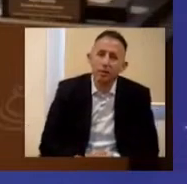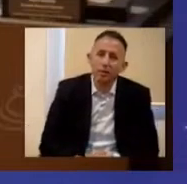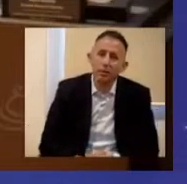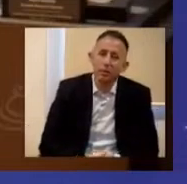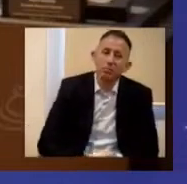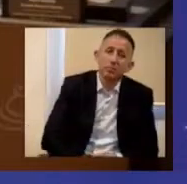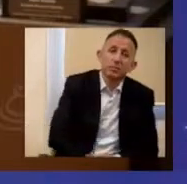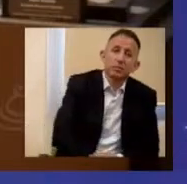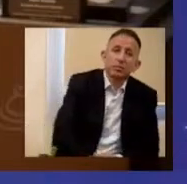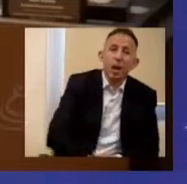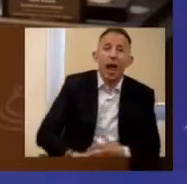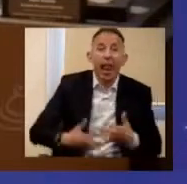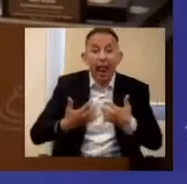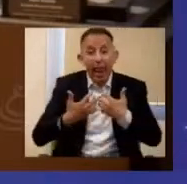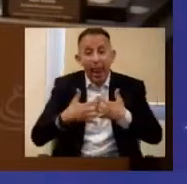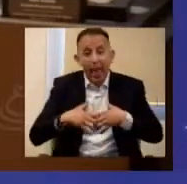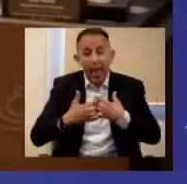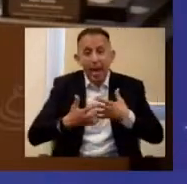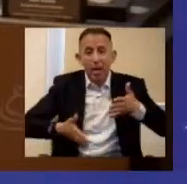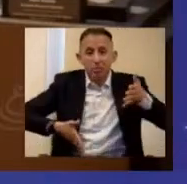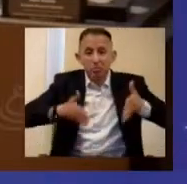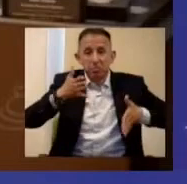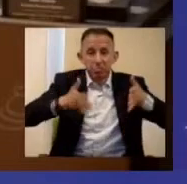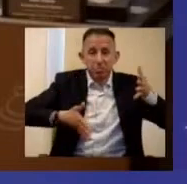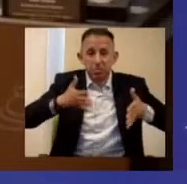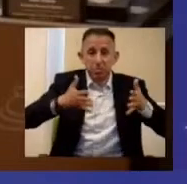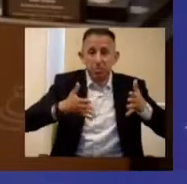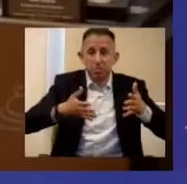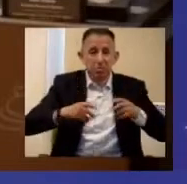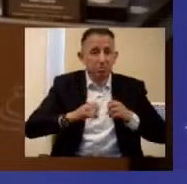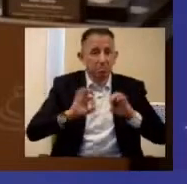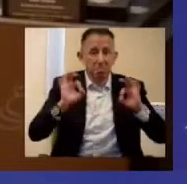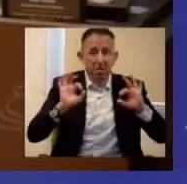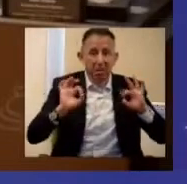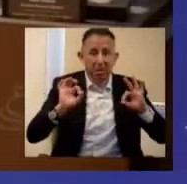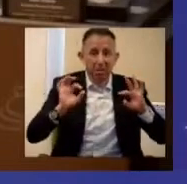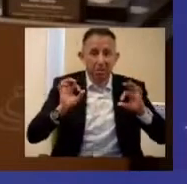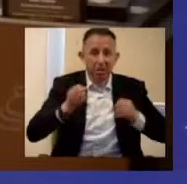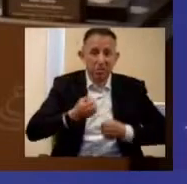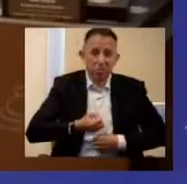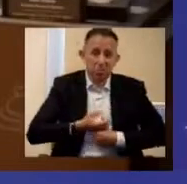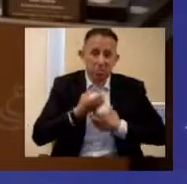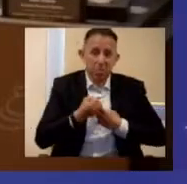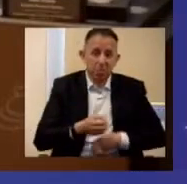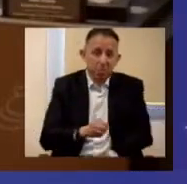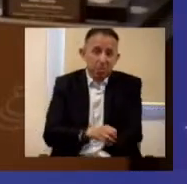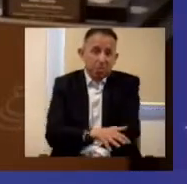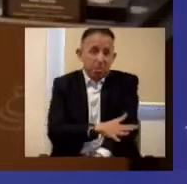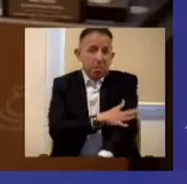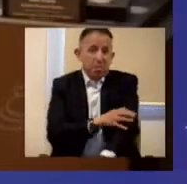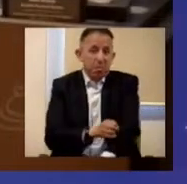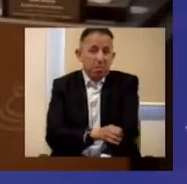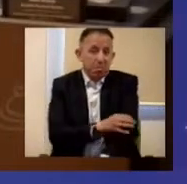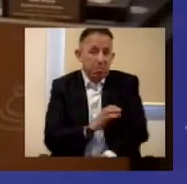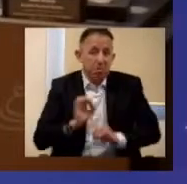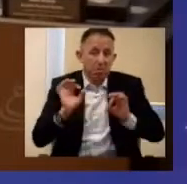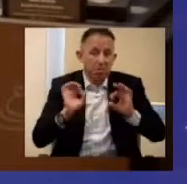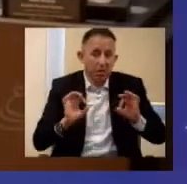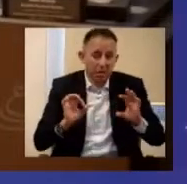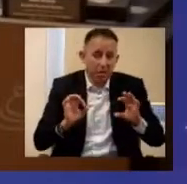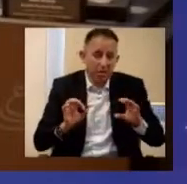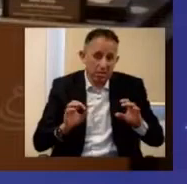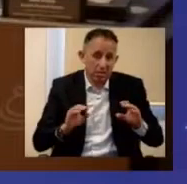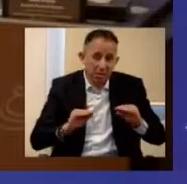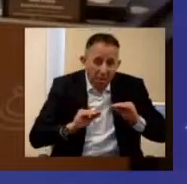the persons, from the teacher, from the students that need some motivated, from society that brings the motivations, and these